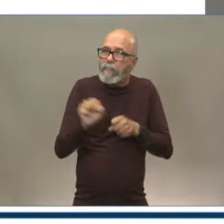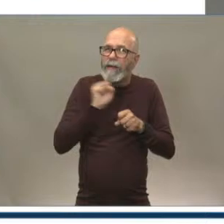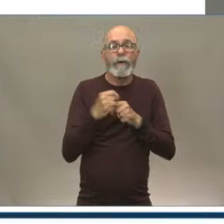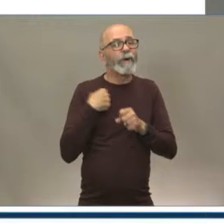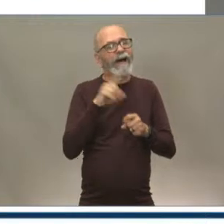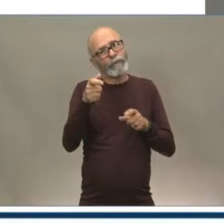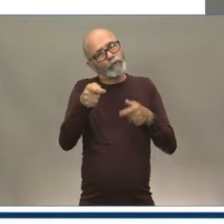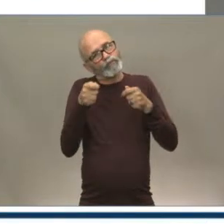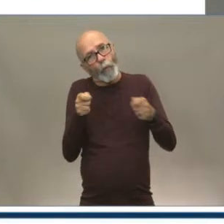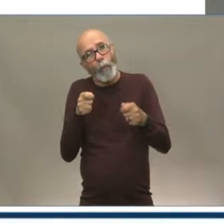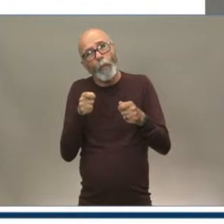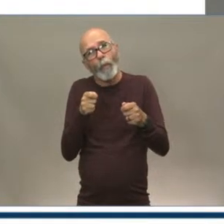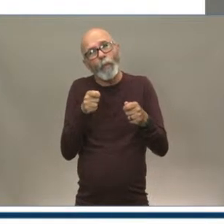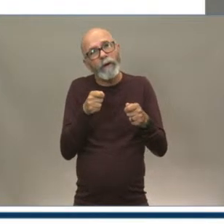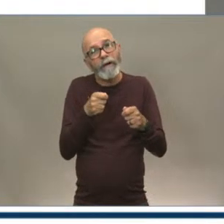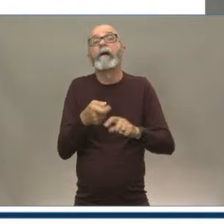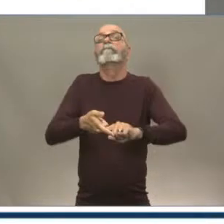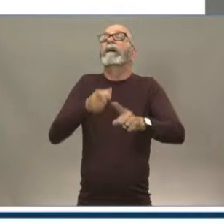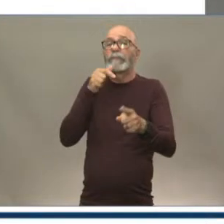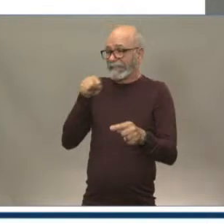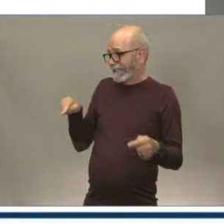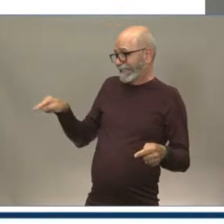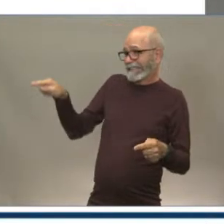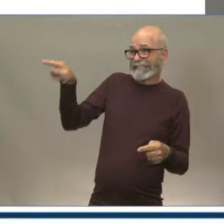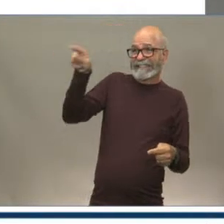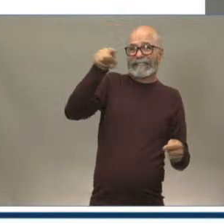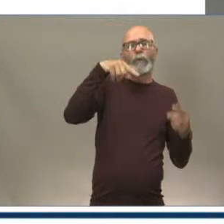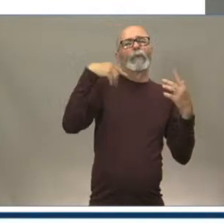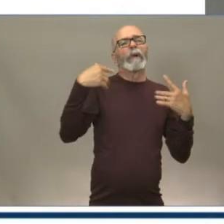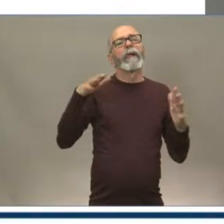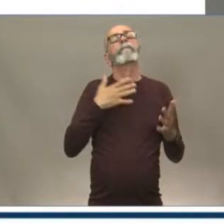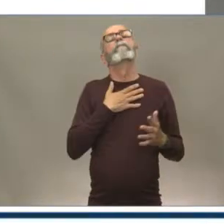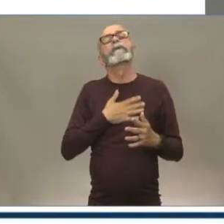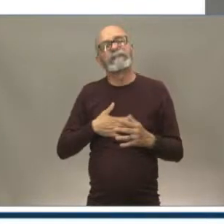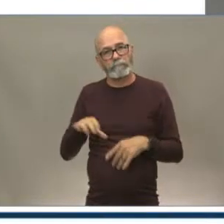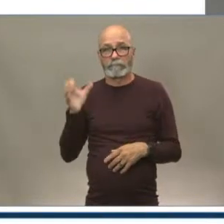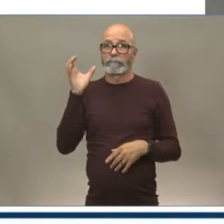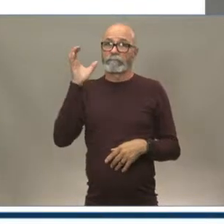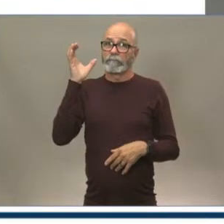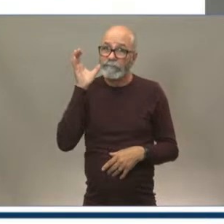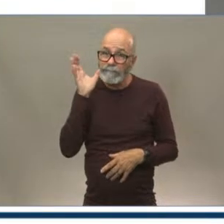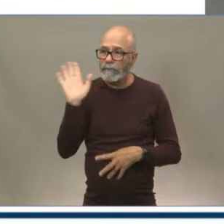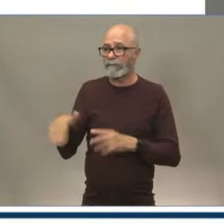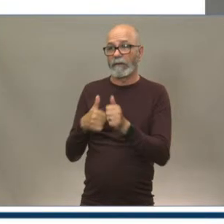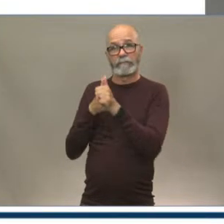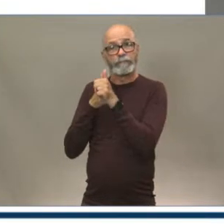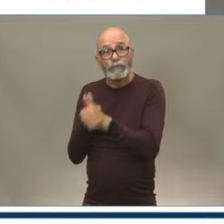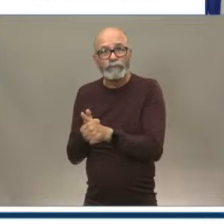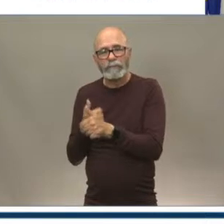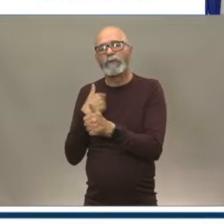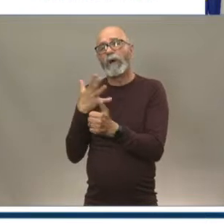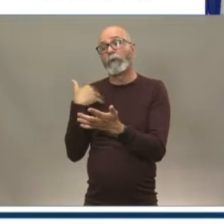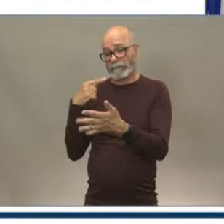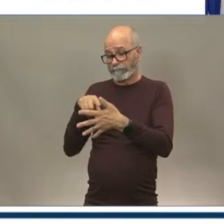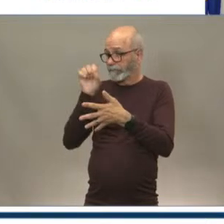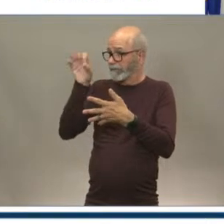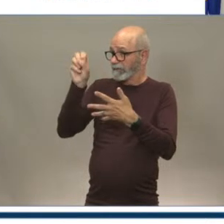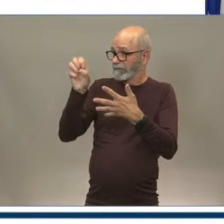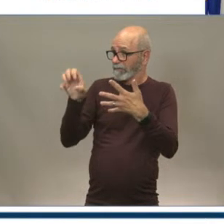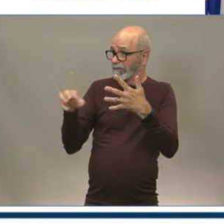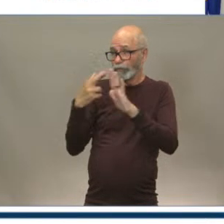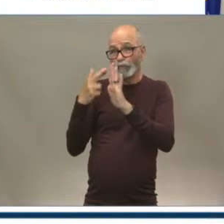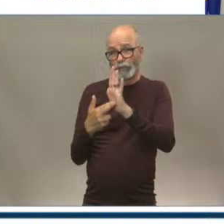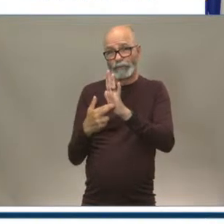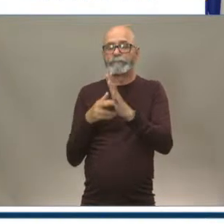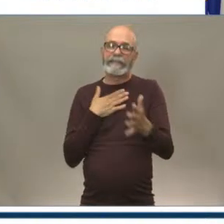Nova Scotian who has to do what we're asking them to do to get this under control. Go ahead. Keep in mind, so we had 3 days